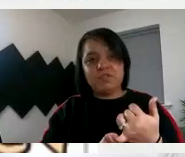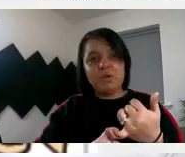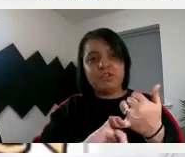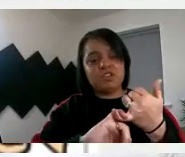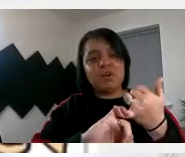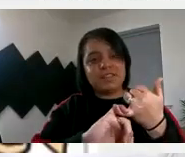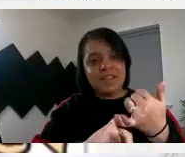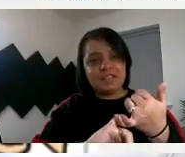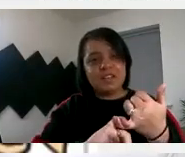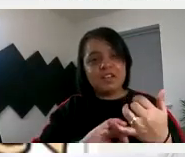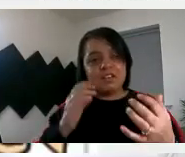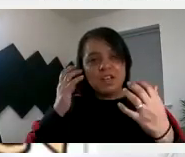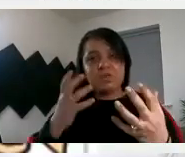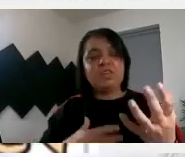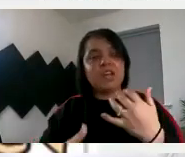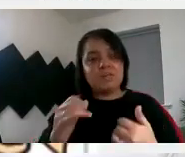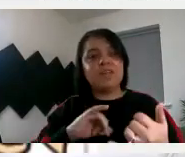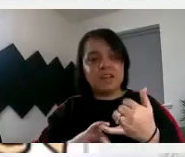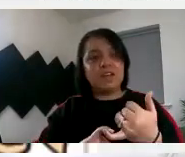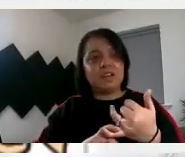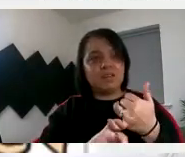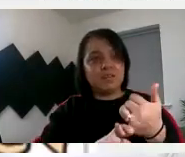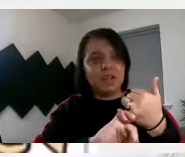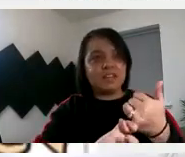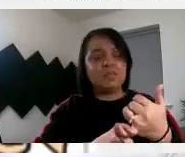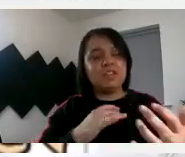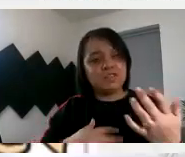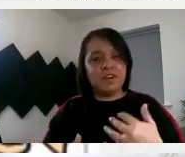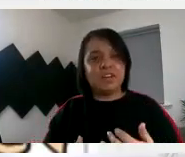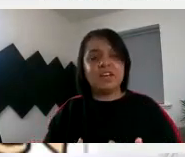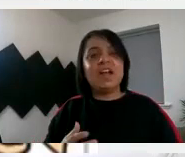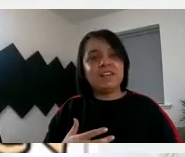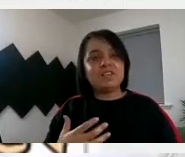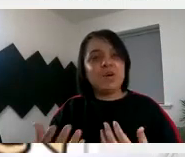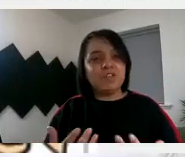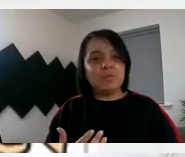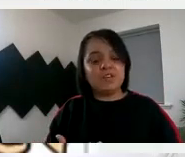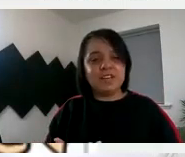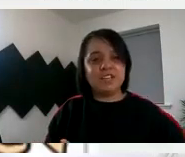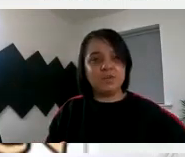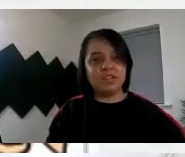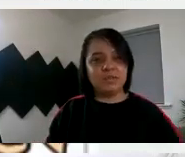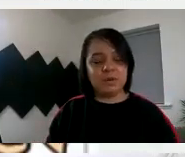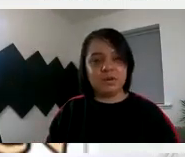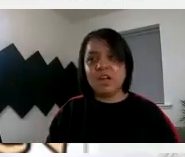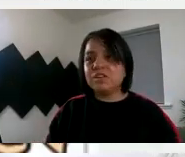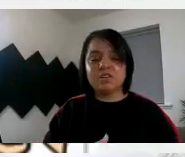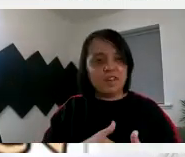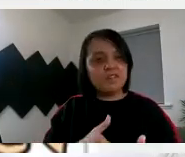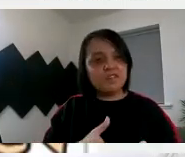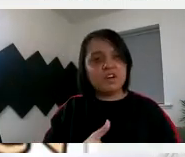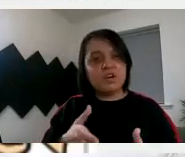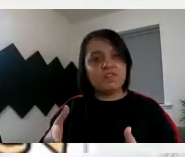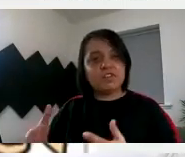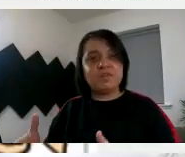Sophie. They would just know it as S. So they would think your name is like S, which is fine. And that's a way of communicating with them as well. So if any of